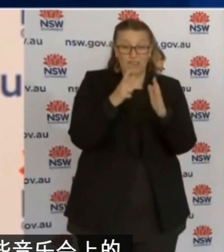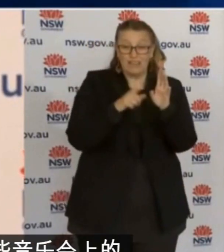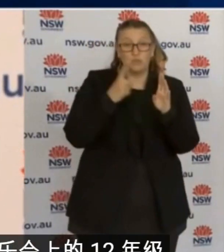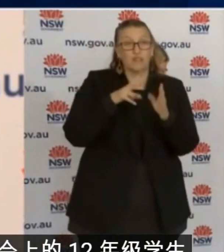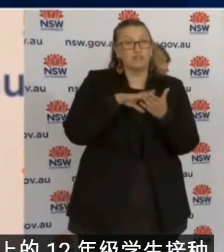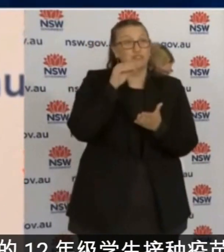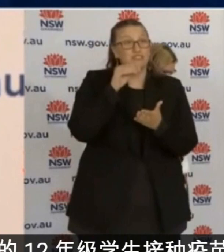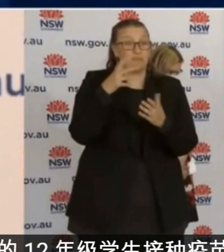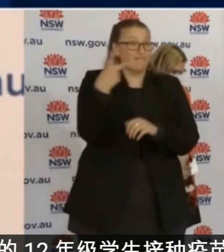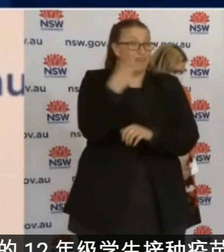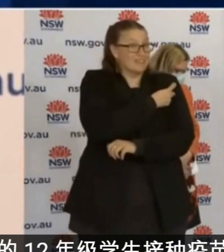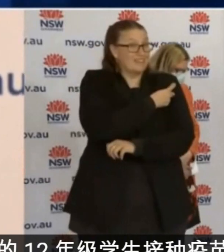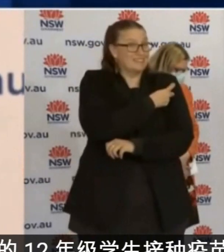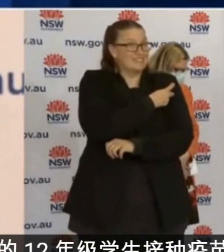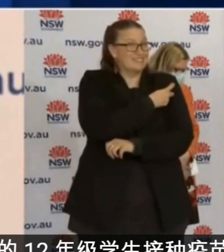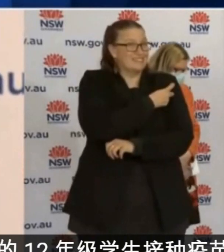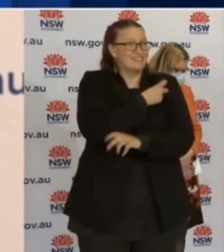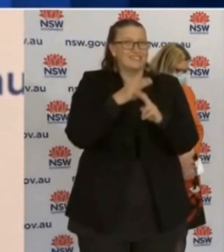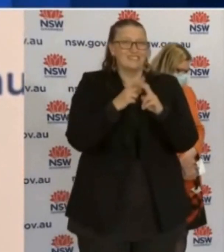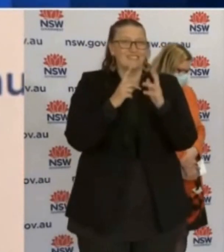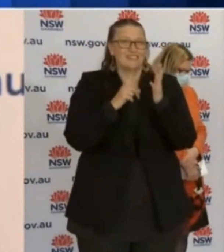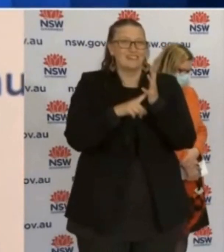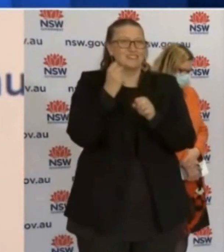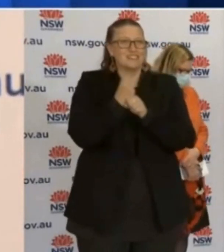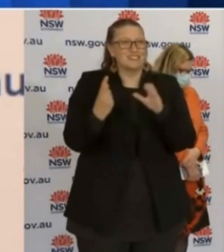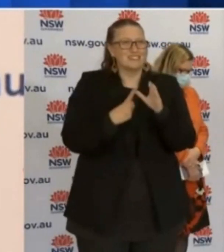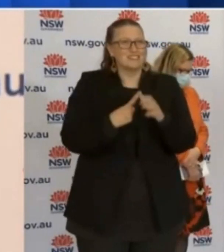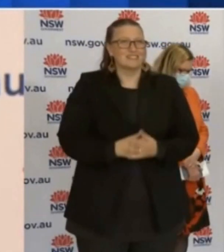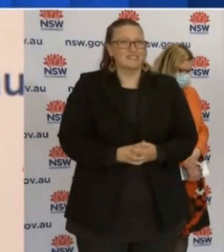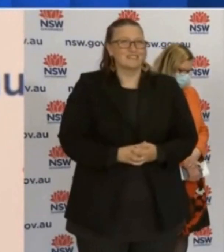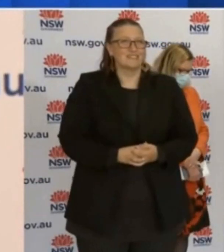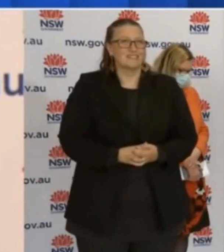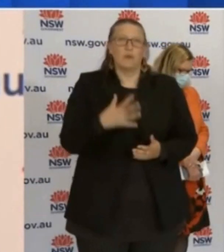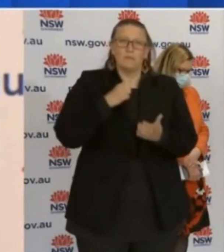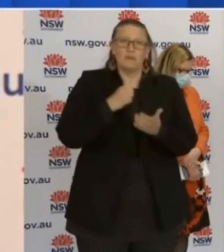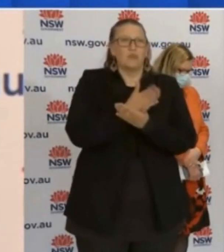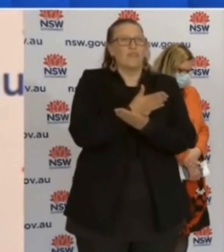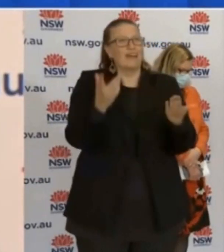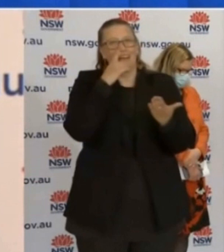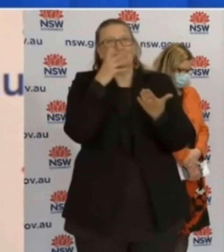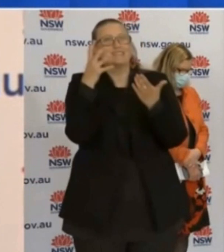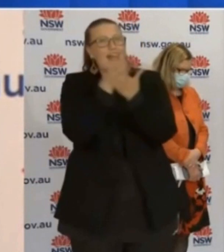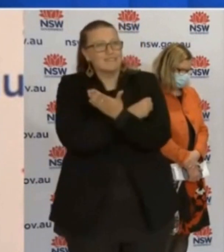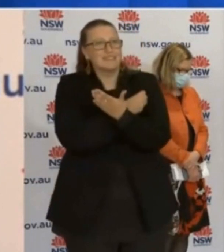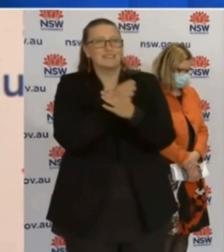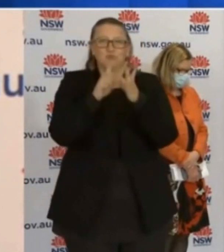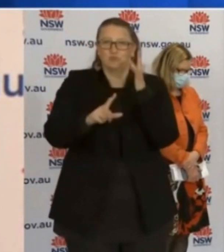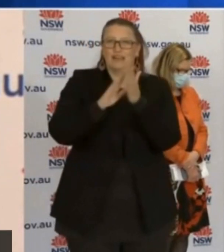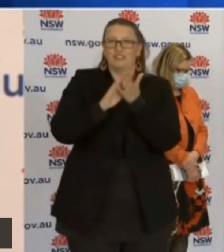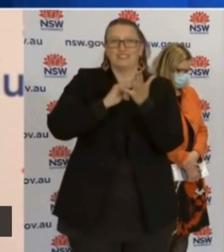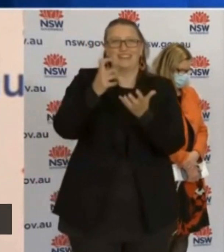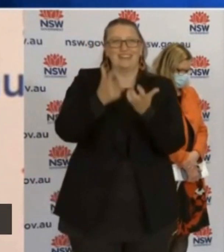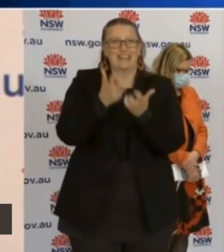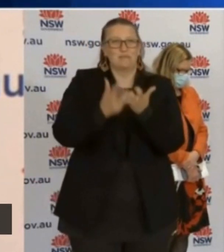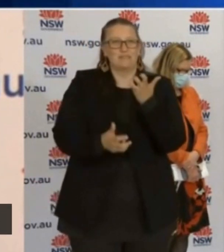students in those local government areas of concern is to make sure they can safely sit for their exams and make sure they can get their HSC requirement.